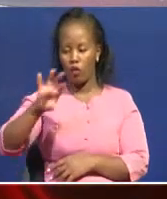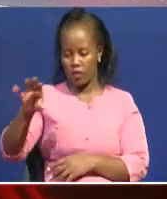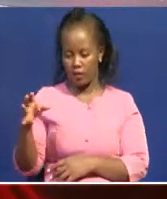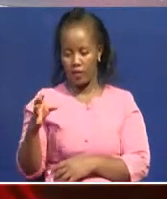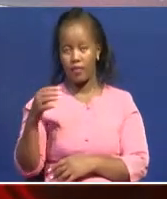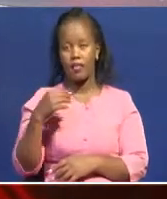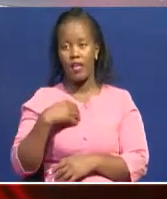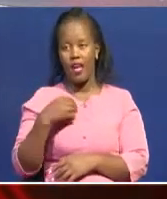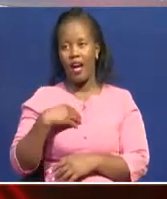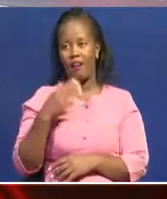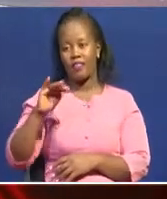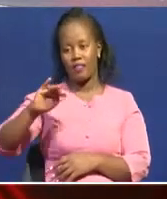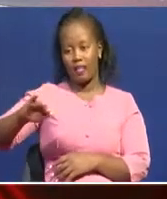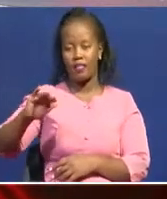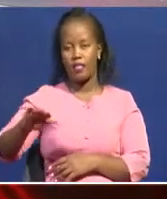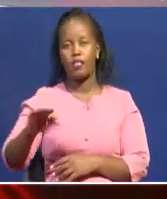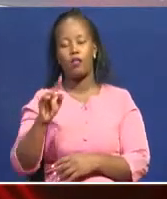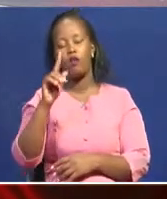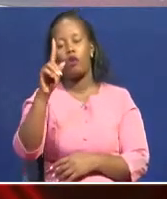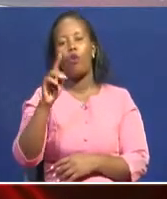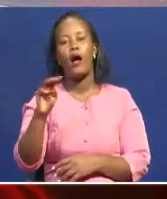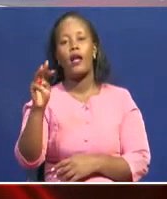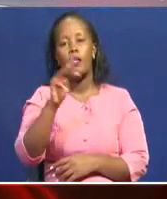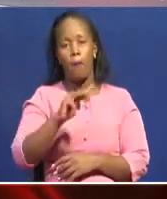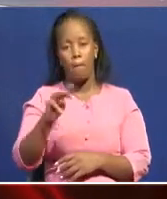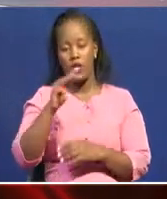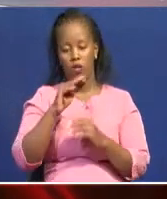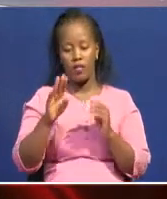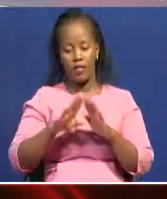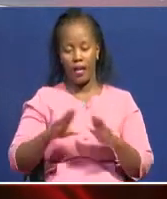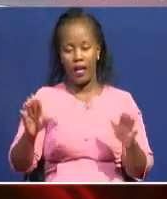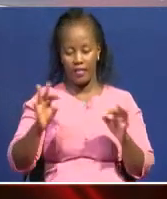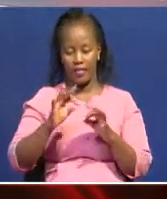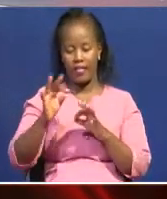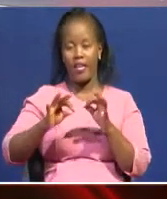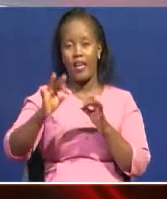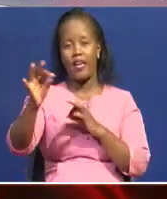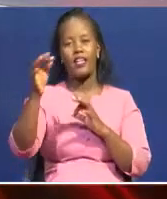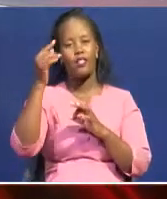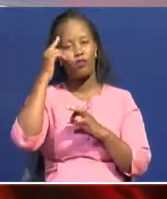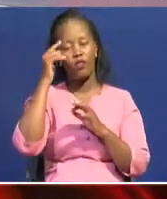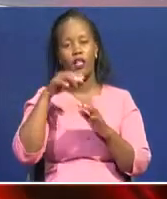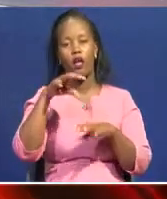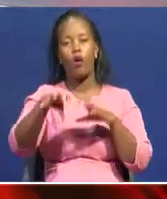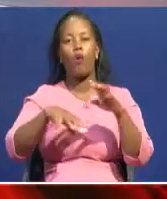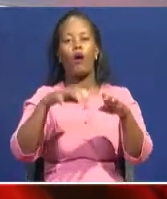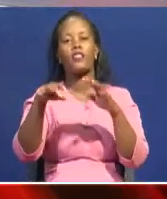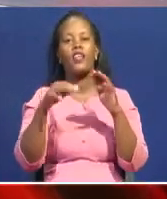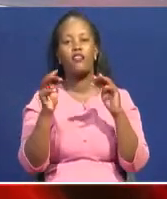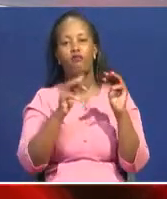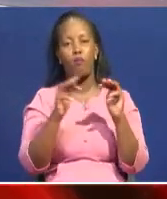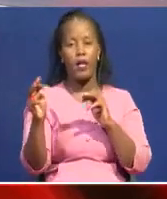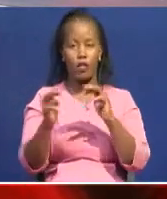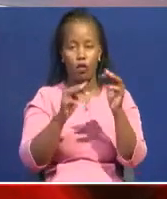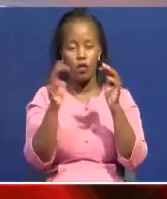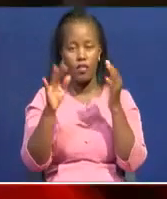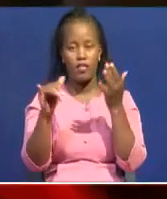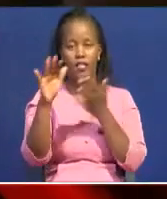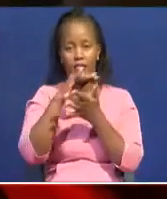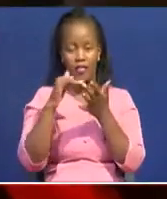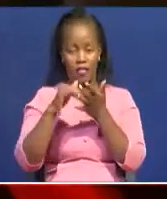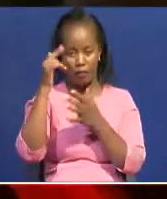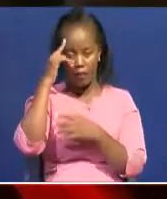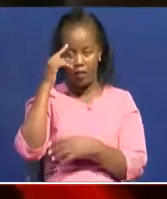setting aside 1 million acres to be utilized as conservancies and wildlife migratory corridors by the